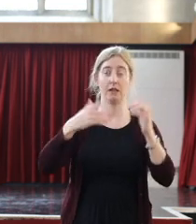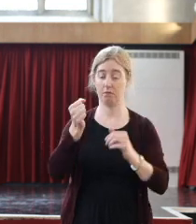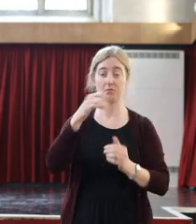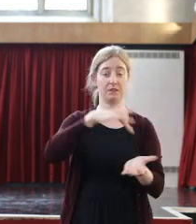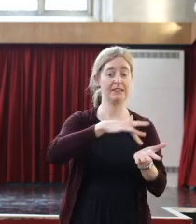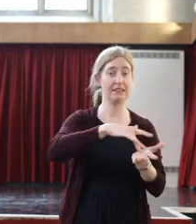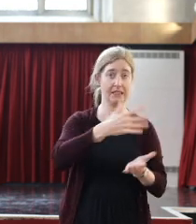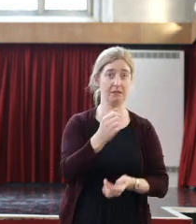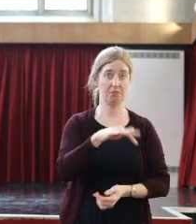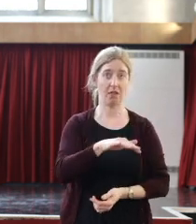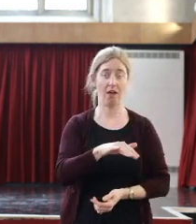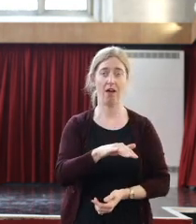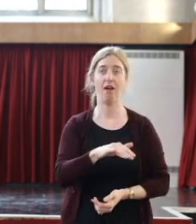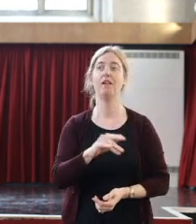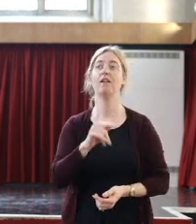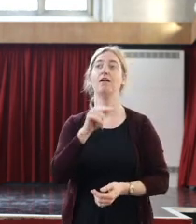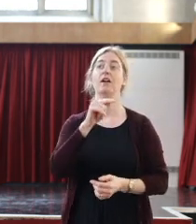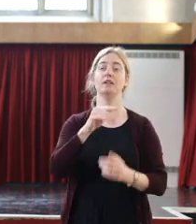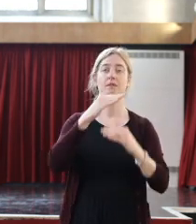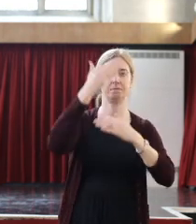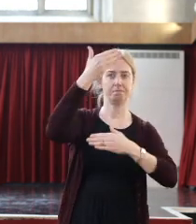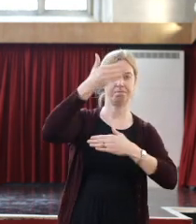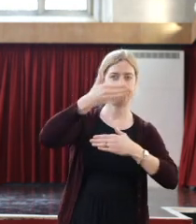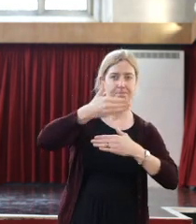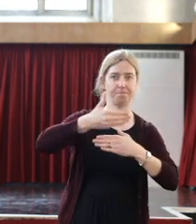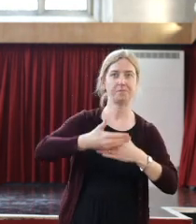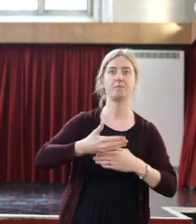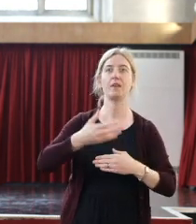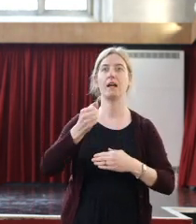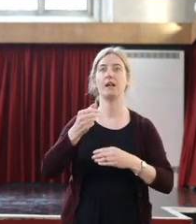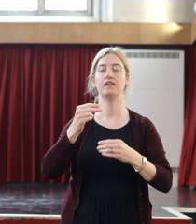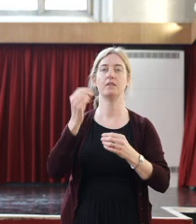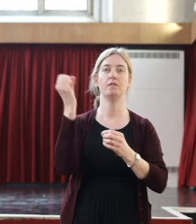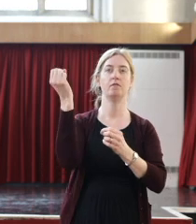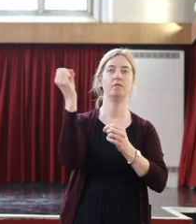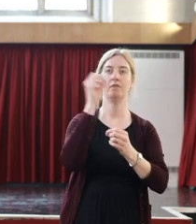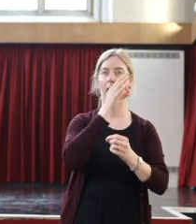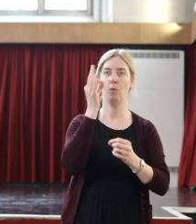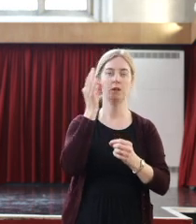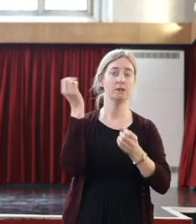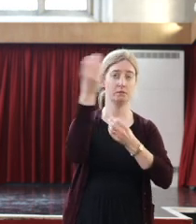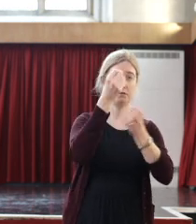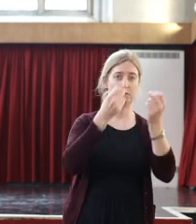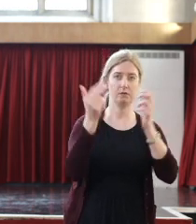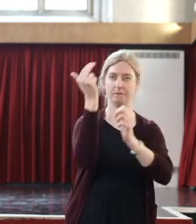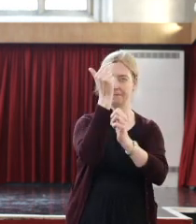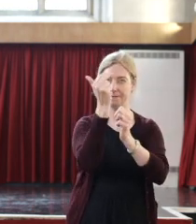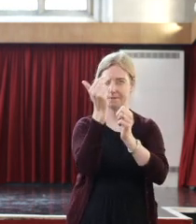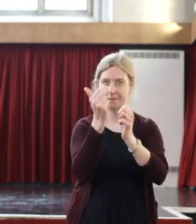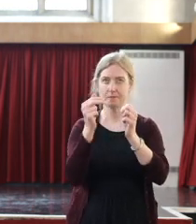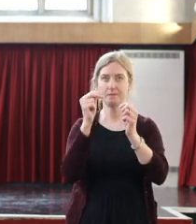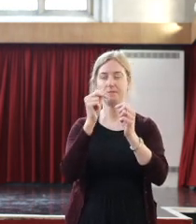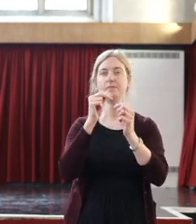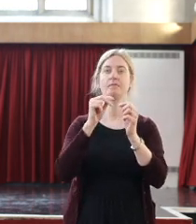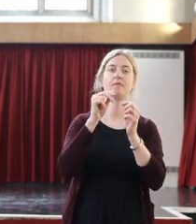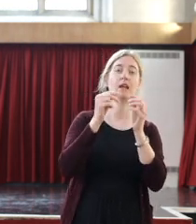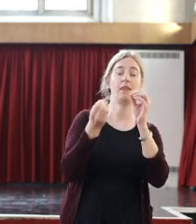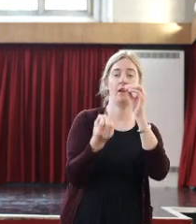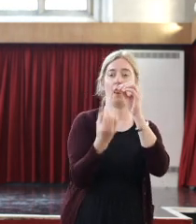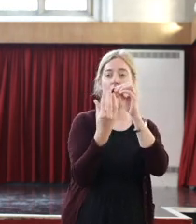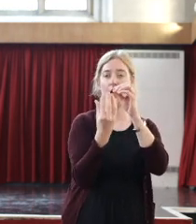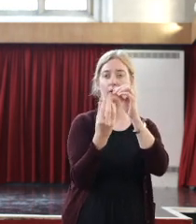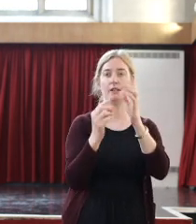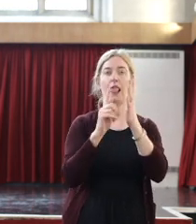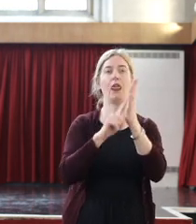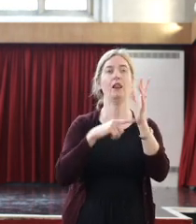city. Across its surface, it has a floral pattern etched into the surface. It's underlit by